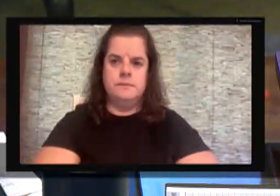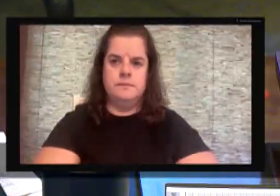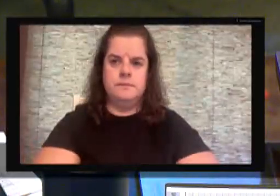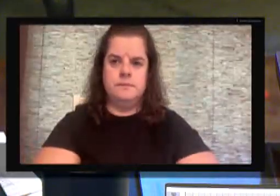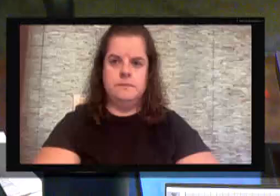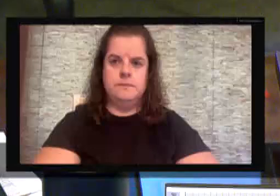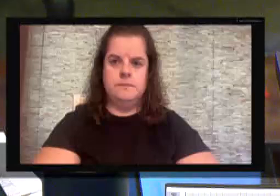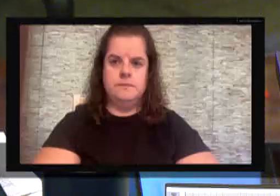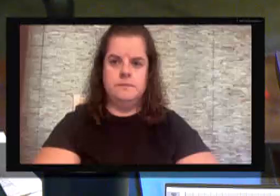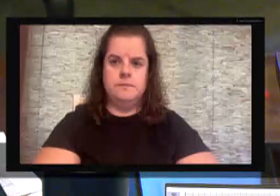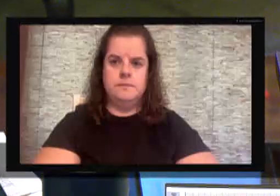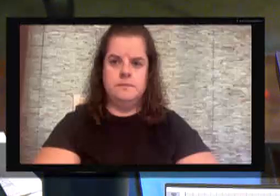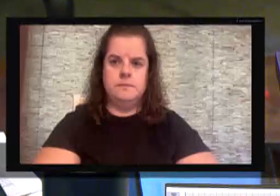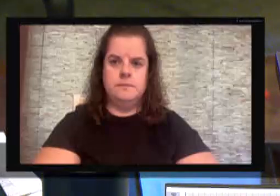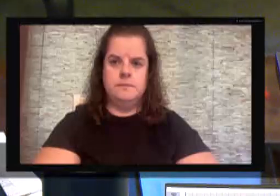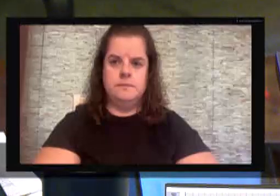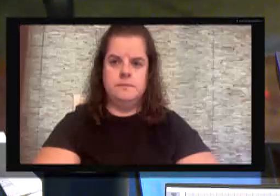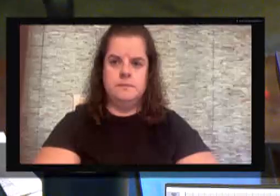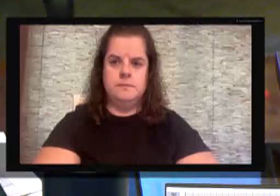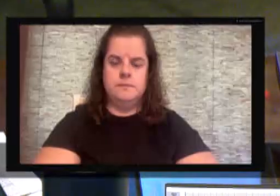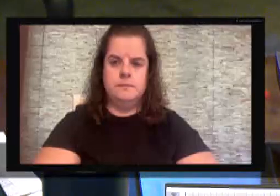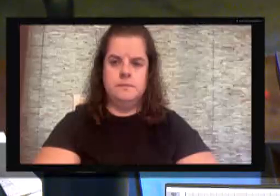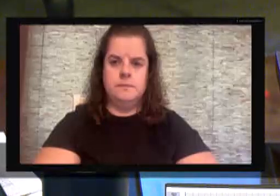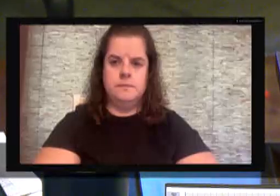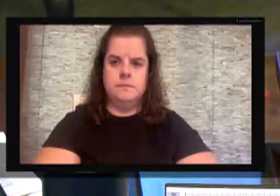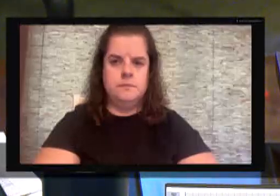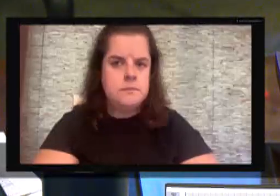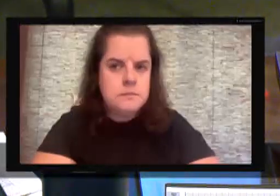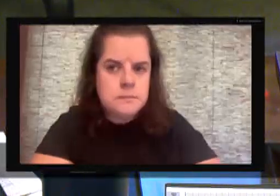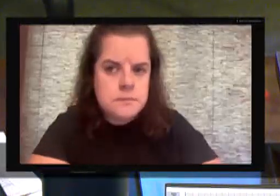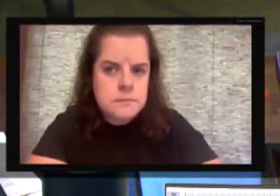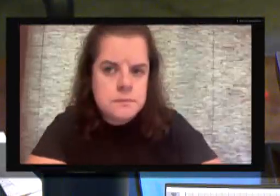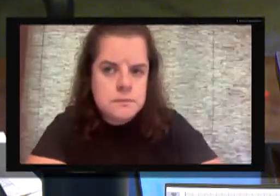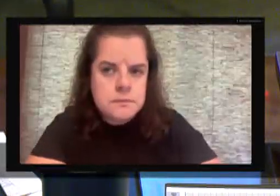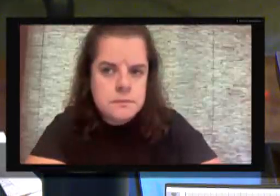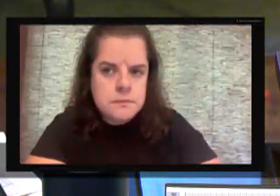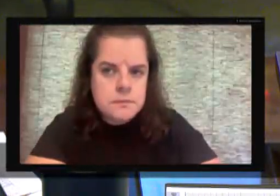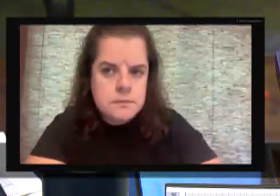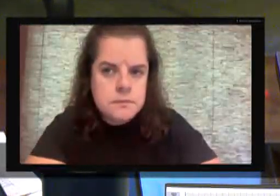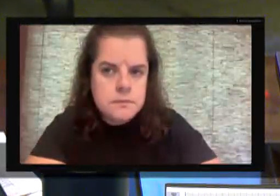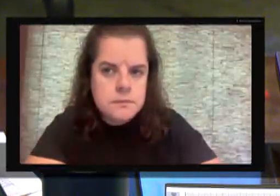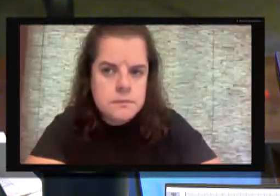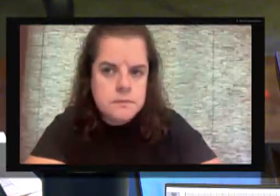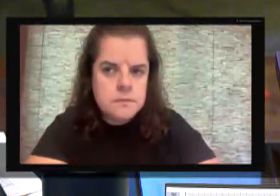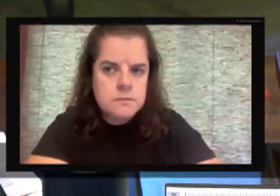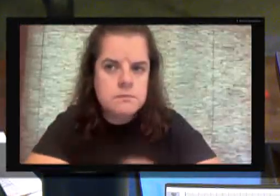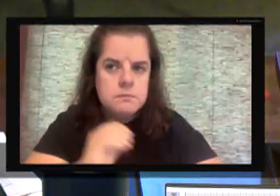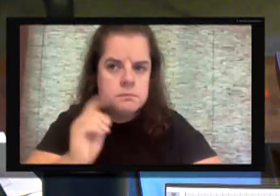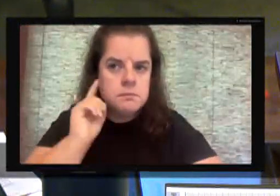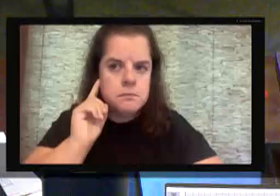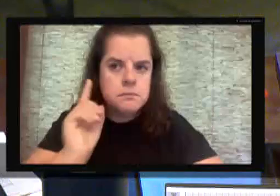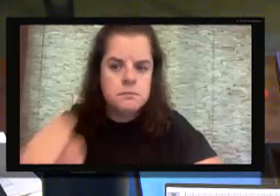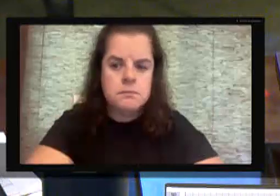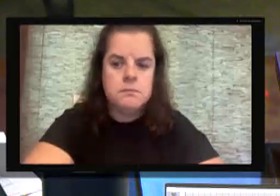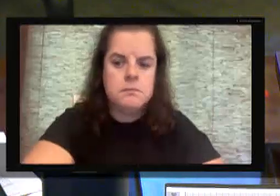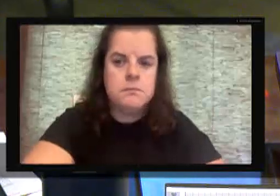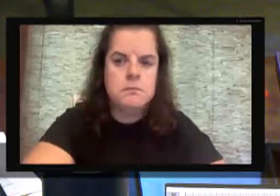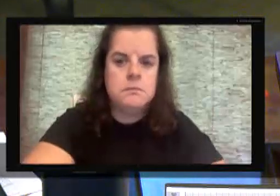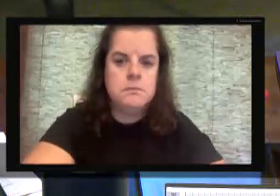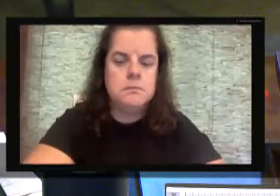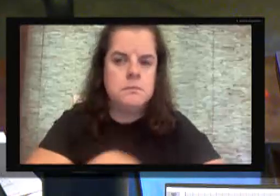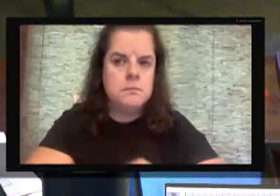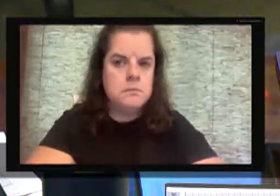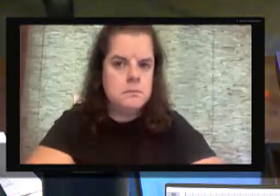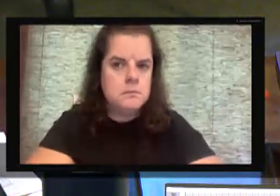Councilperson Warwick, do you wish to strike that for now with a voice amendment, if that's in your district, or get